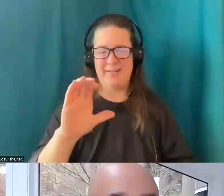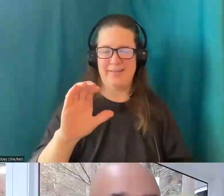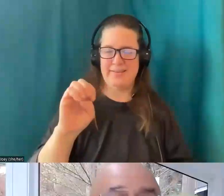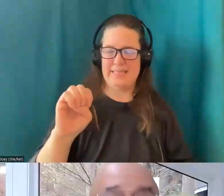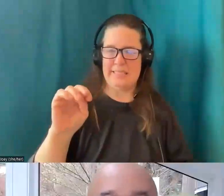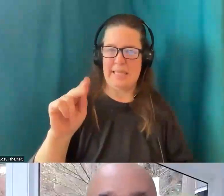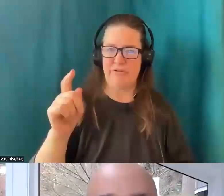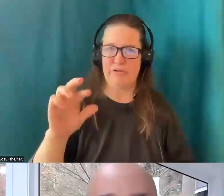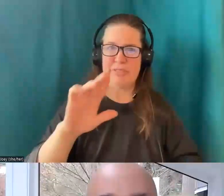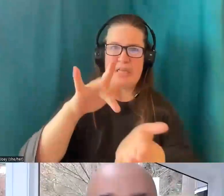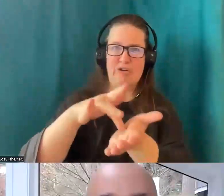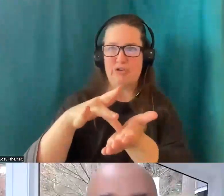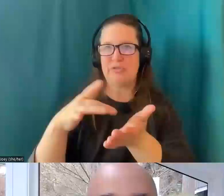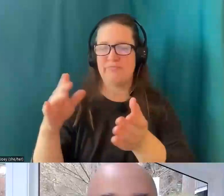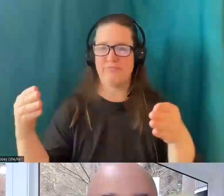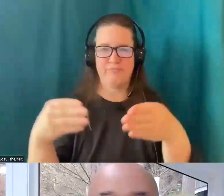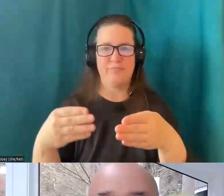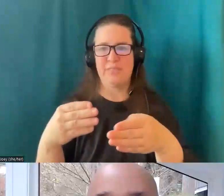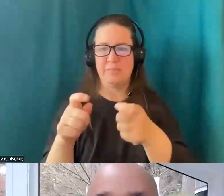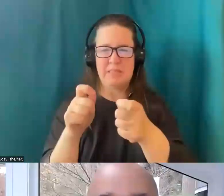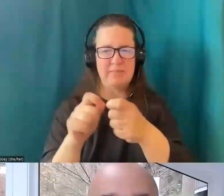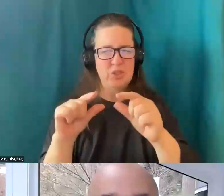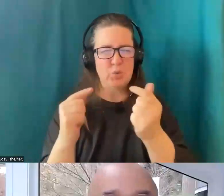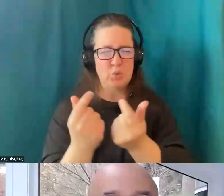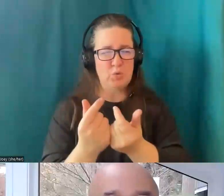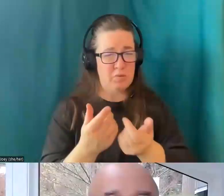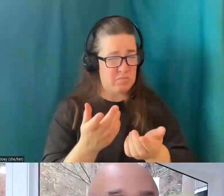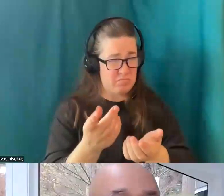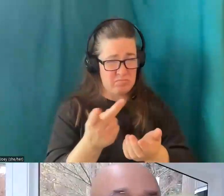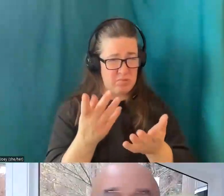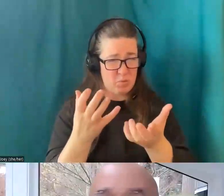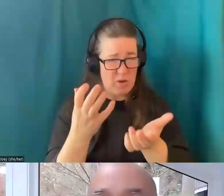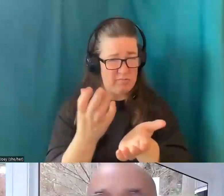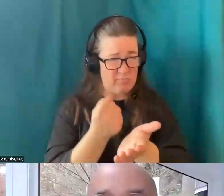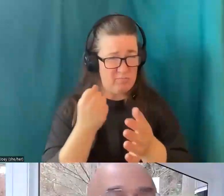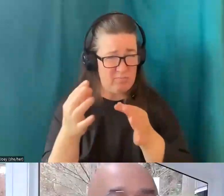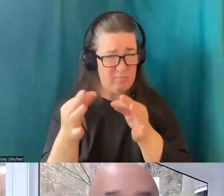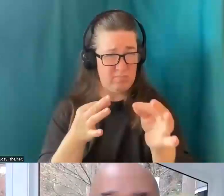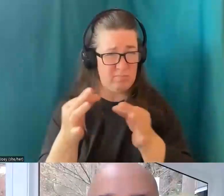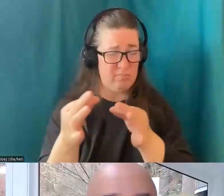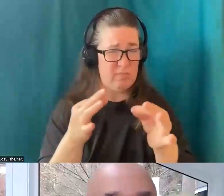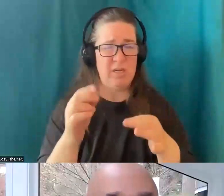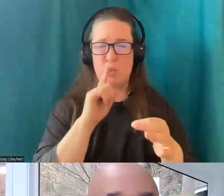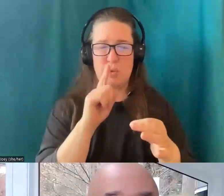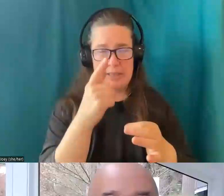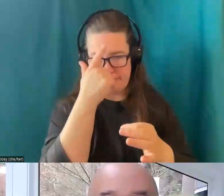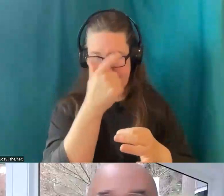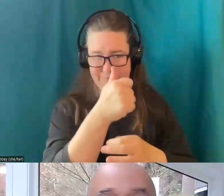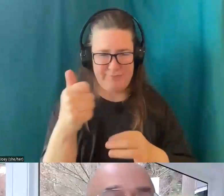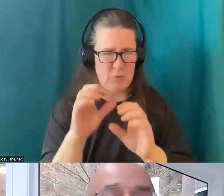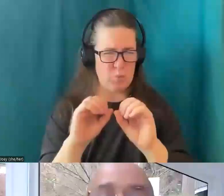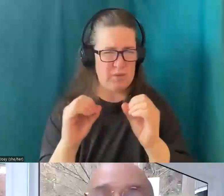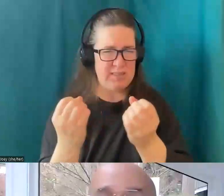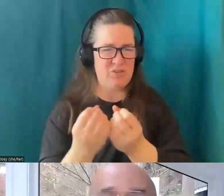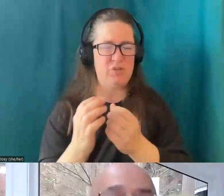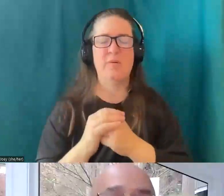groups? Do either of you want to talk a little bit more about that and what we mean? I think we really leave it up to the organizations.